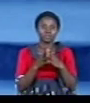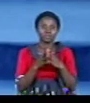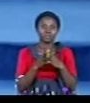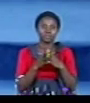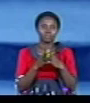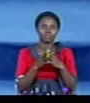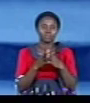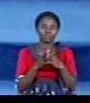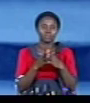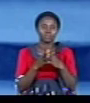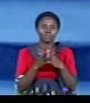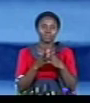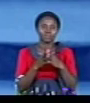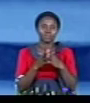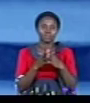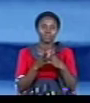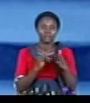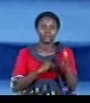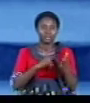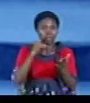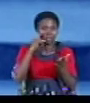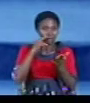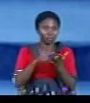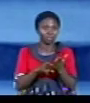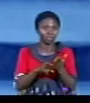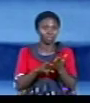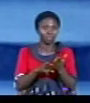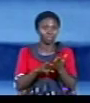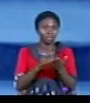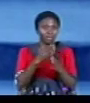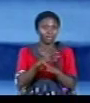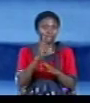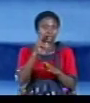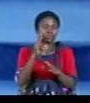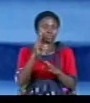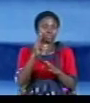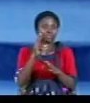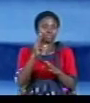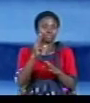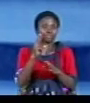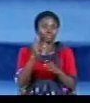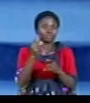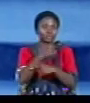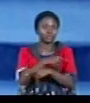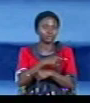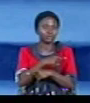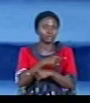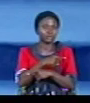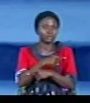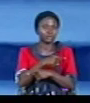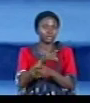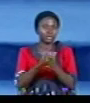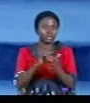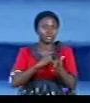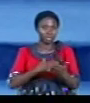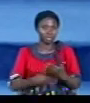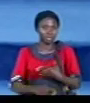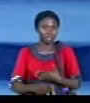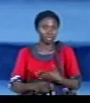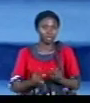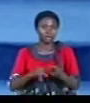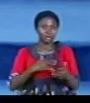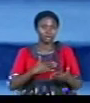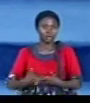this. I noticed after 2 days when I gave birth to my baby, I noticed that she's having catarrh. I complained